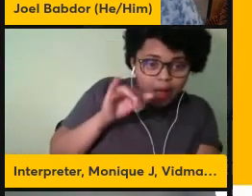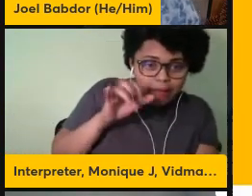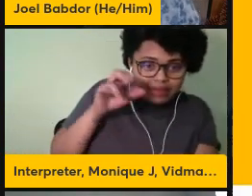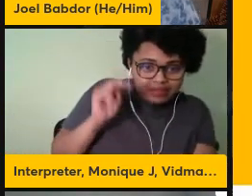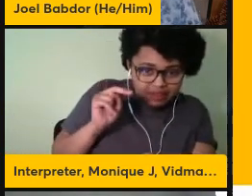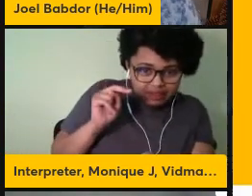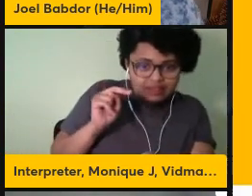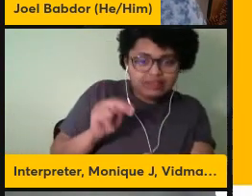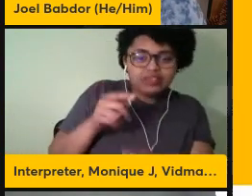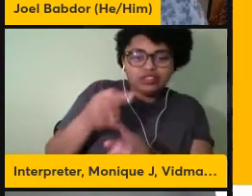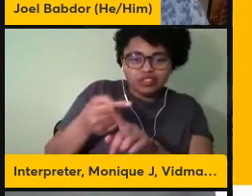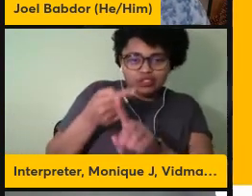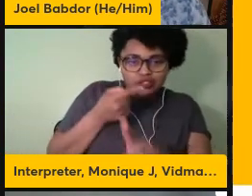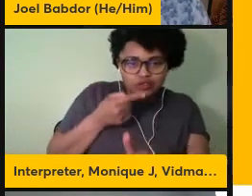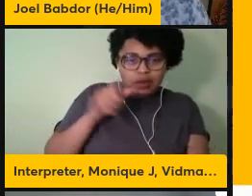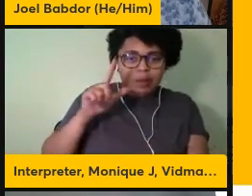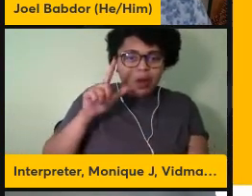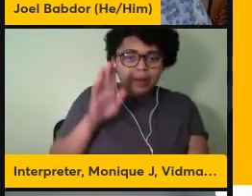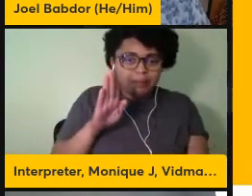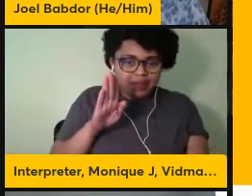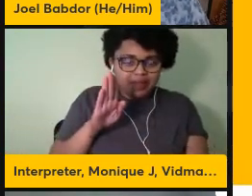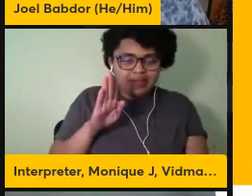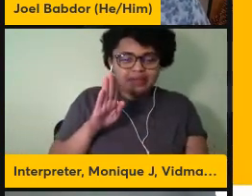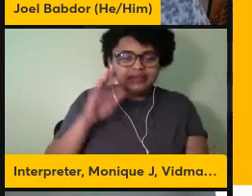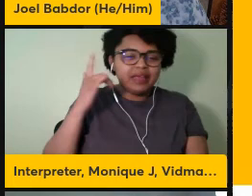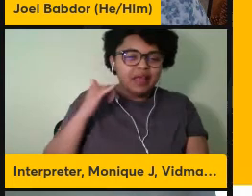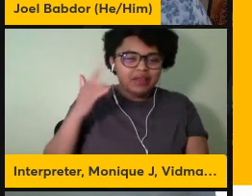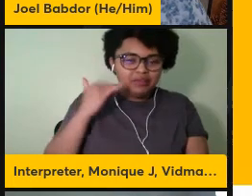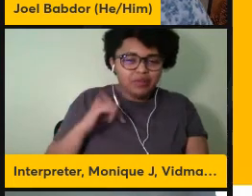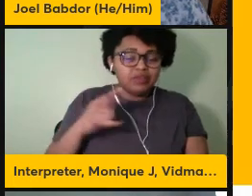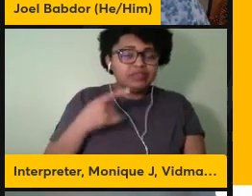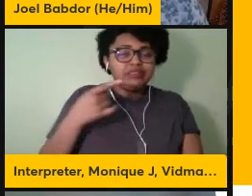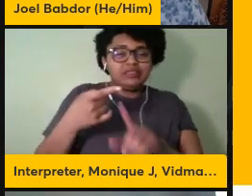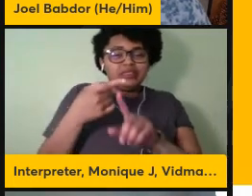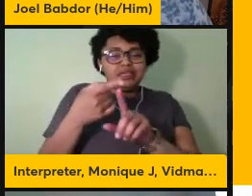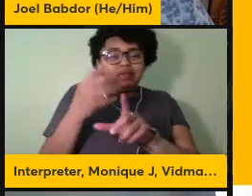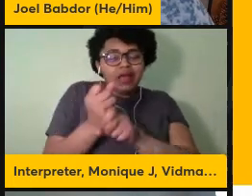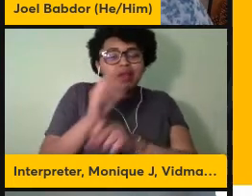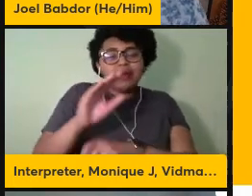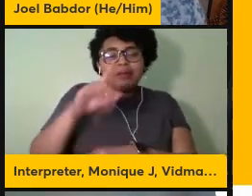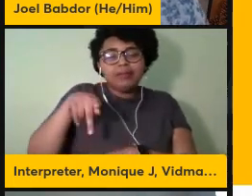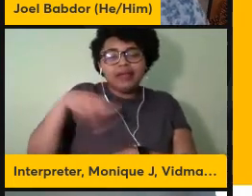California. She earned her MD and PhD from Stanford University School of